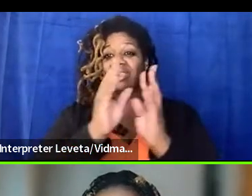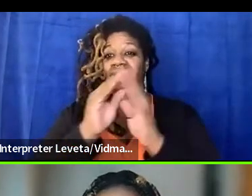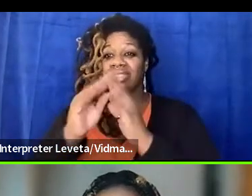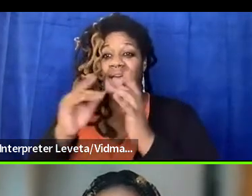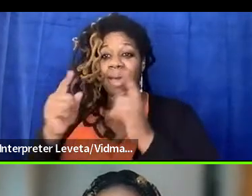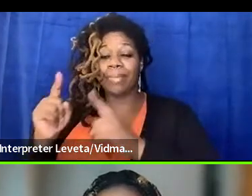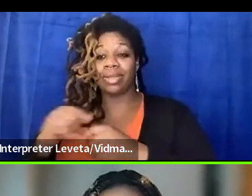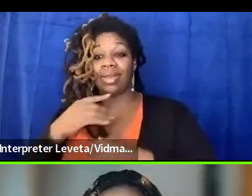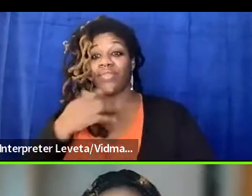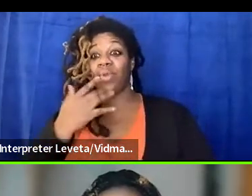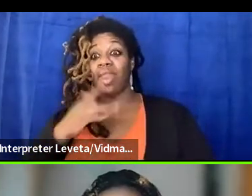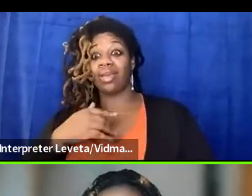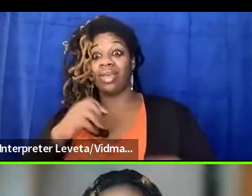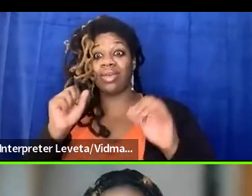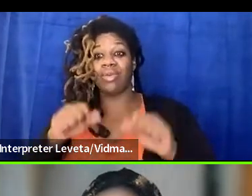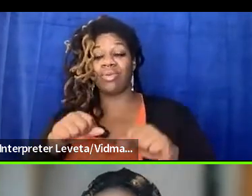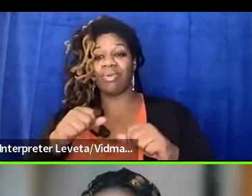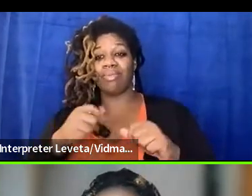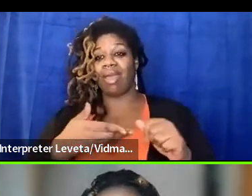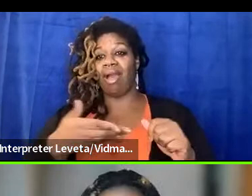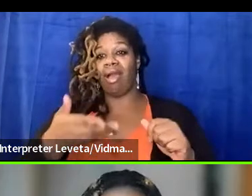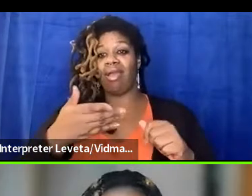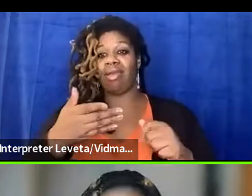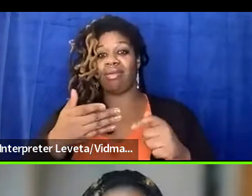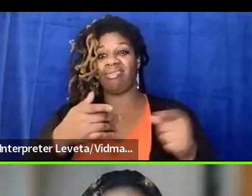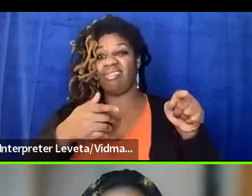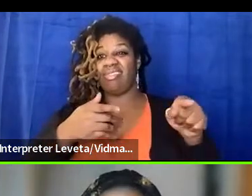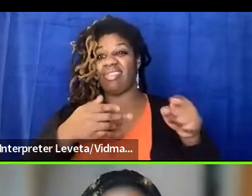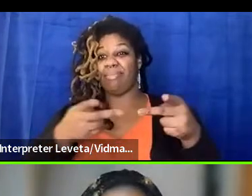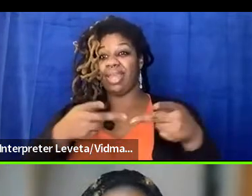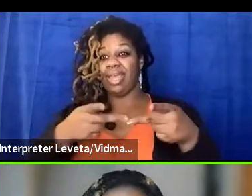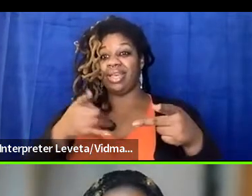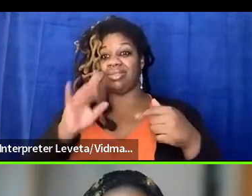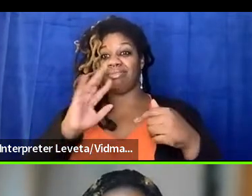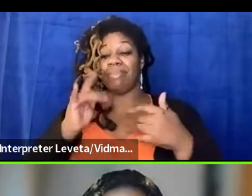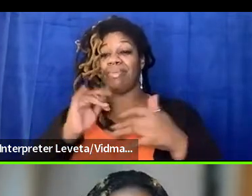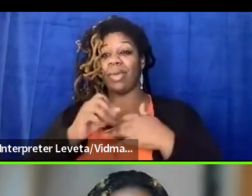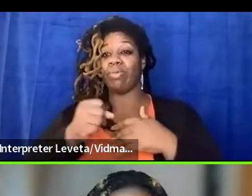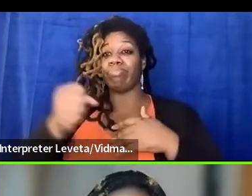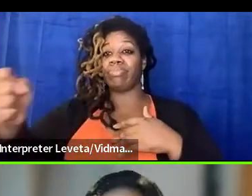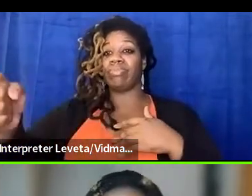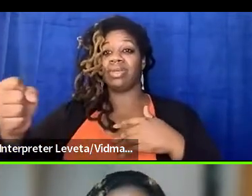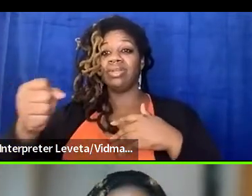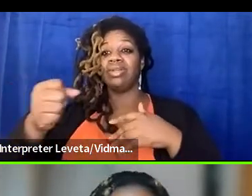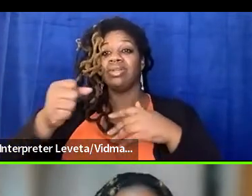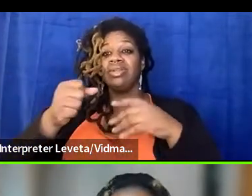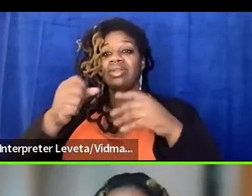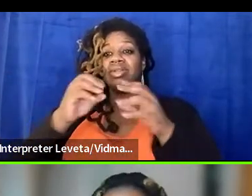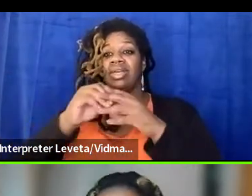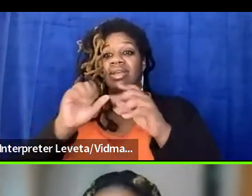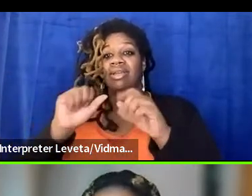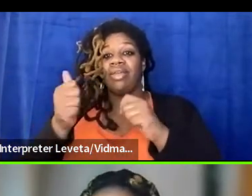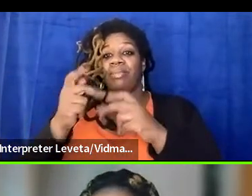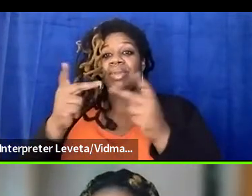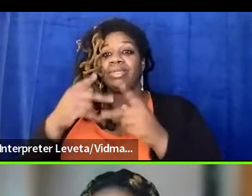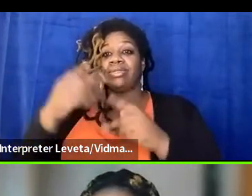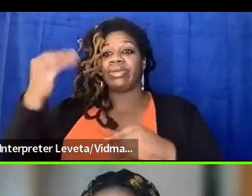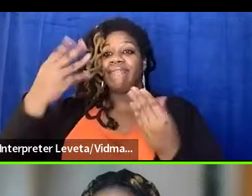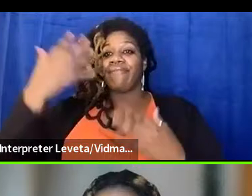lucky enough to get hired at a place where they'll send you places to talk about the cool science that you're doing,